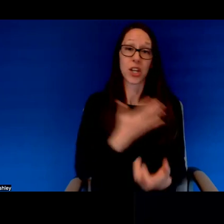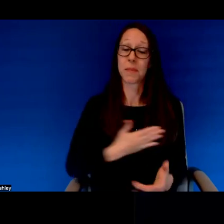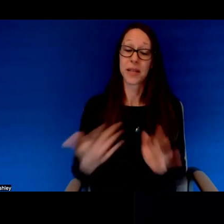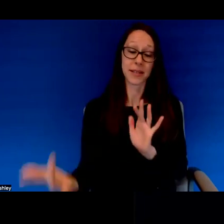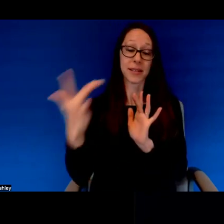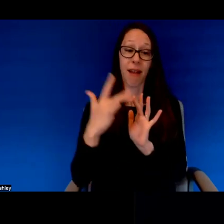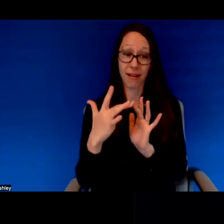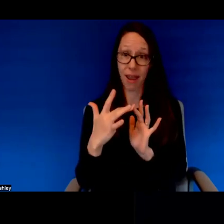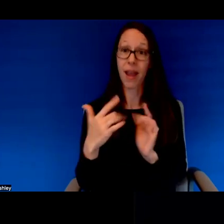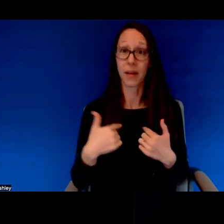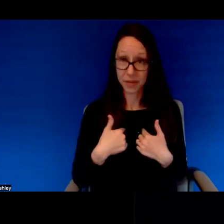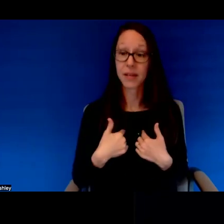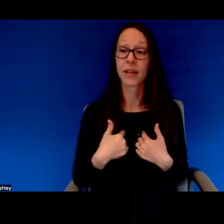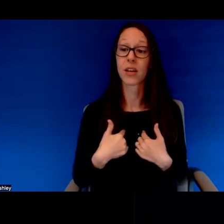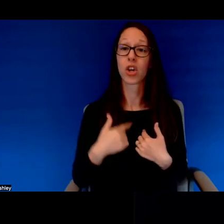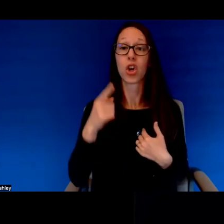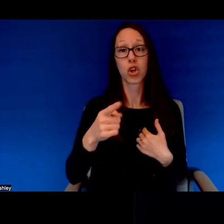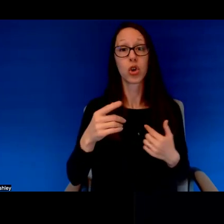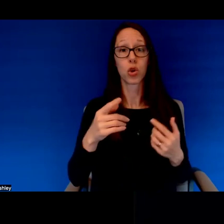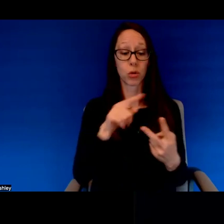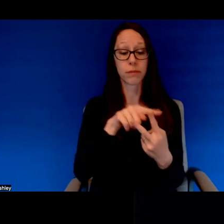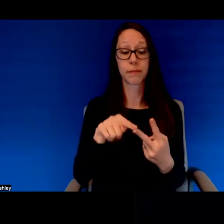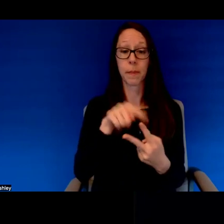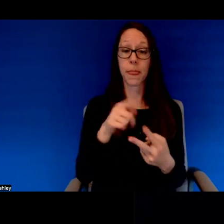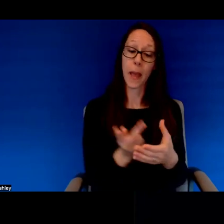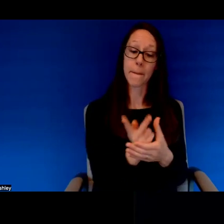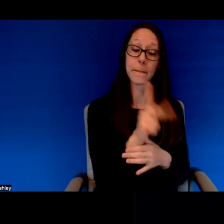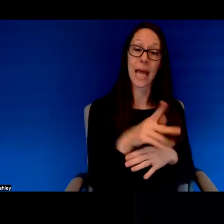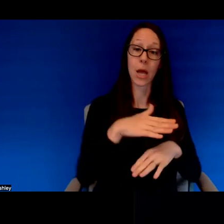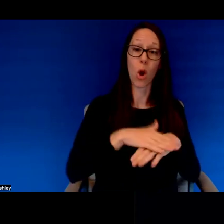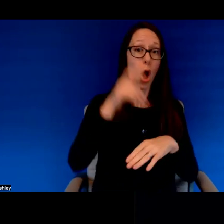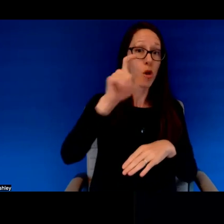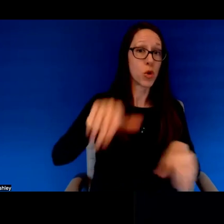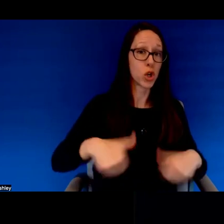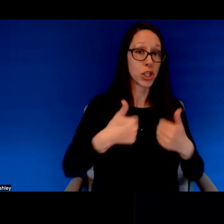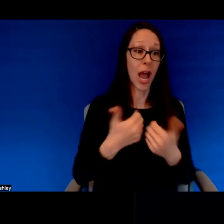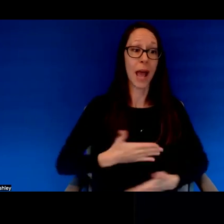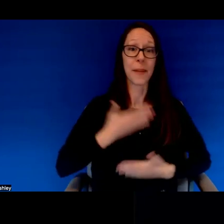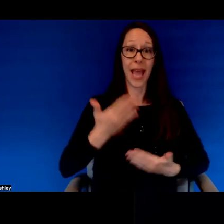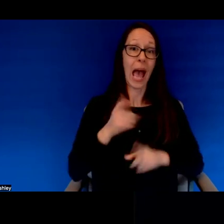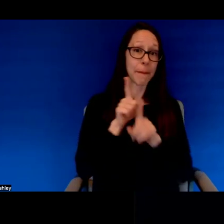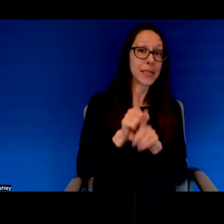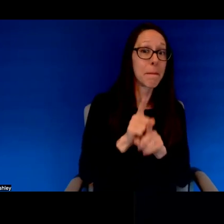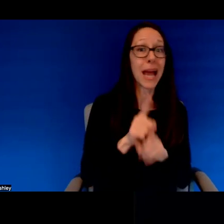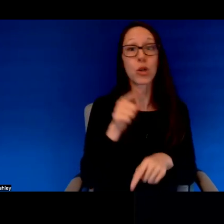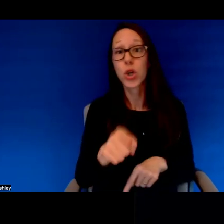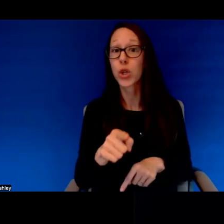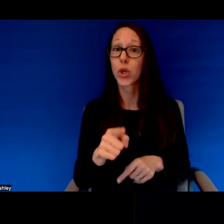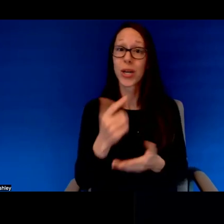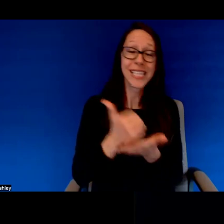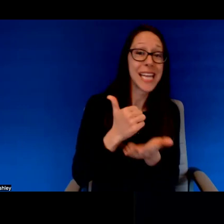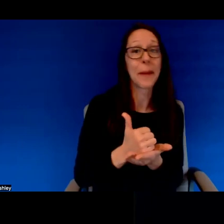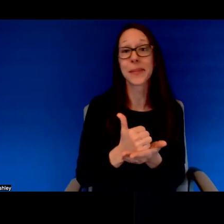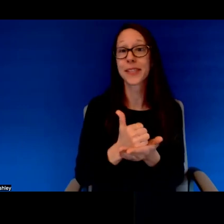And also, if you do the Plant the Moon challenge, that is something that I'm happy to mentor in and give you Great. guys any tips and tricks to